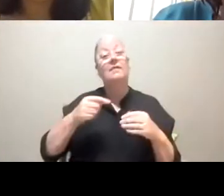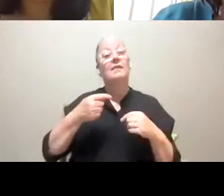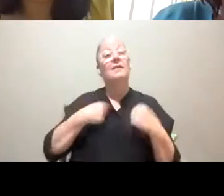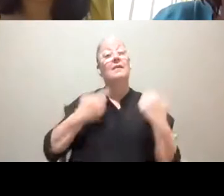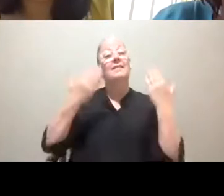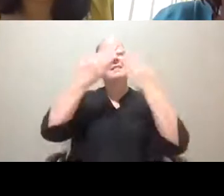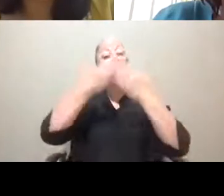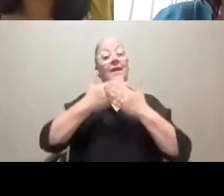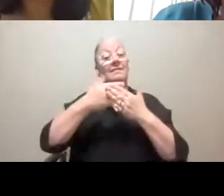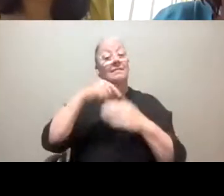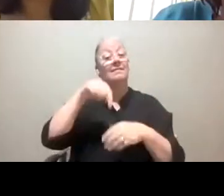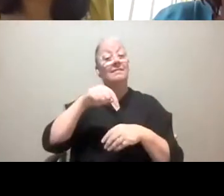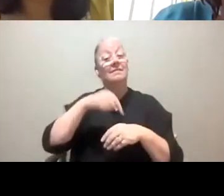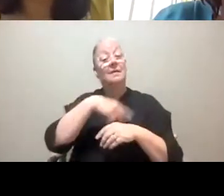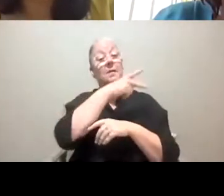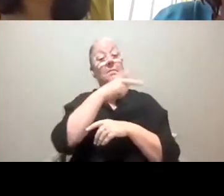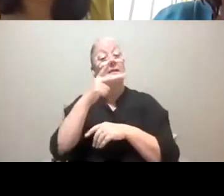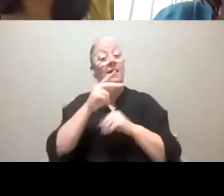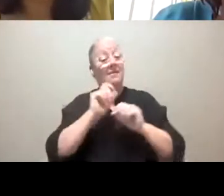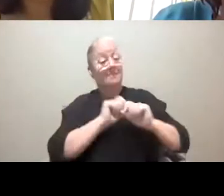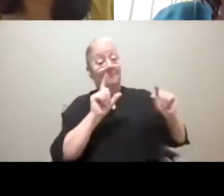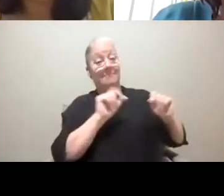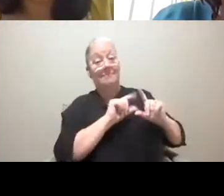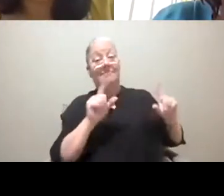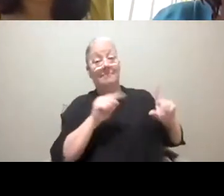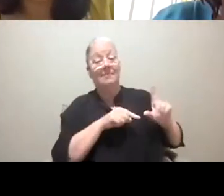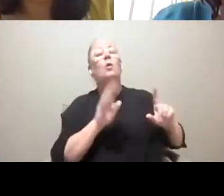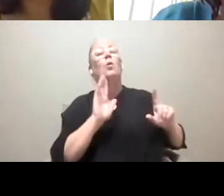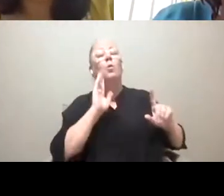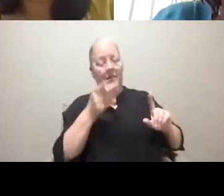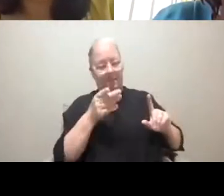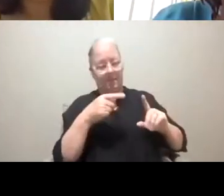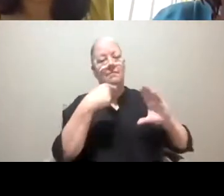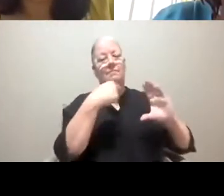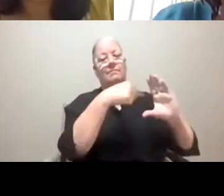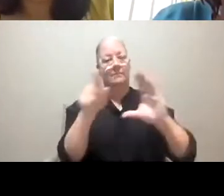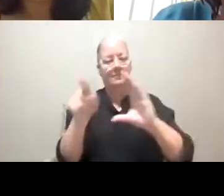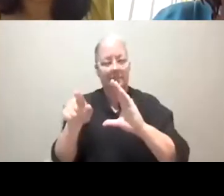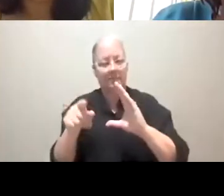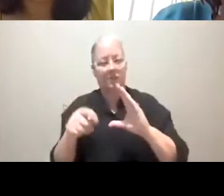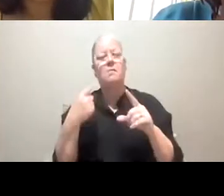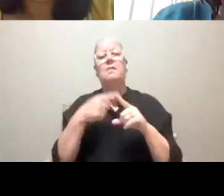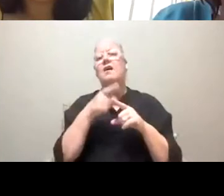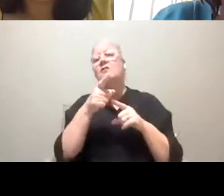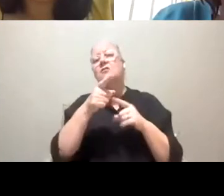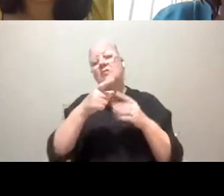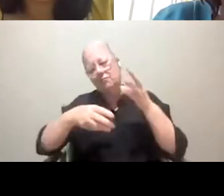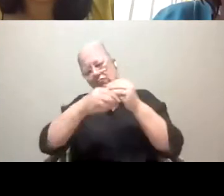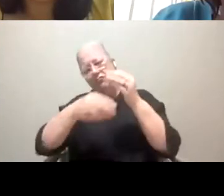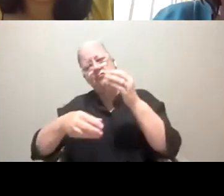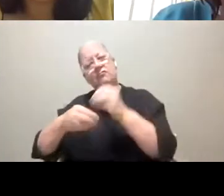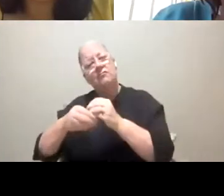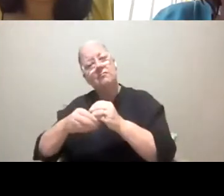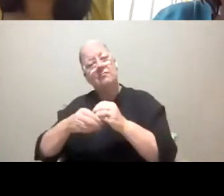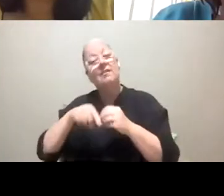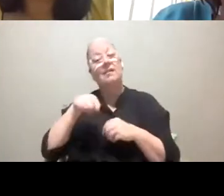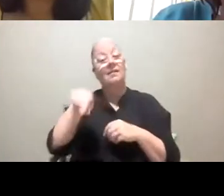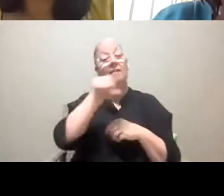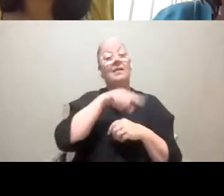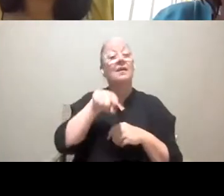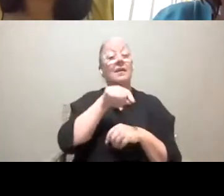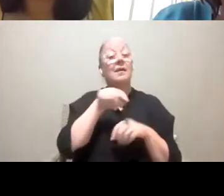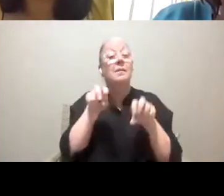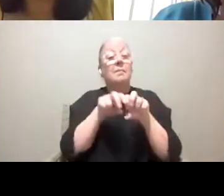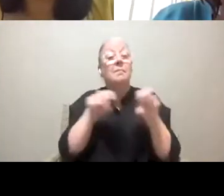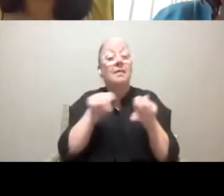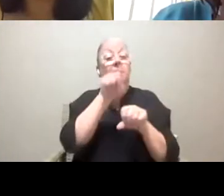be sent, and these additional links that you are asking for from our panelists will also